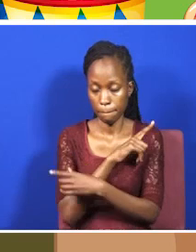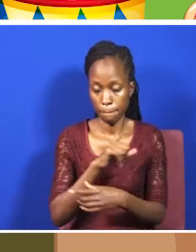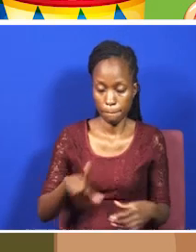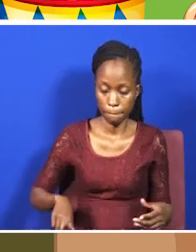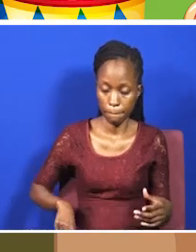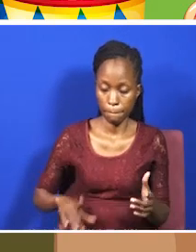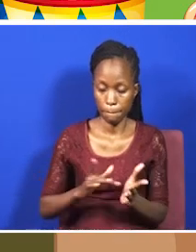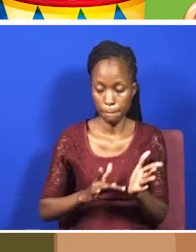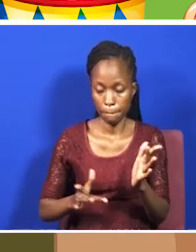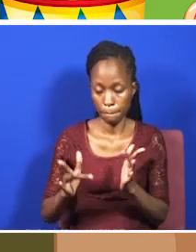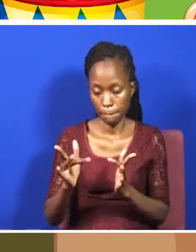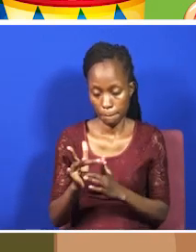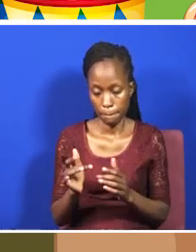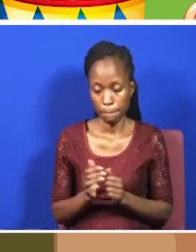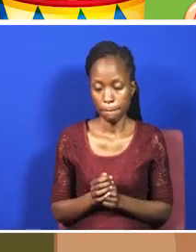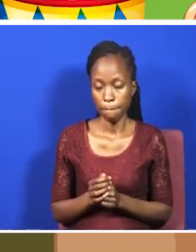Dear Lord Jesus,